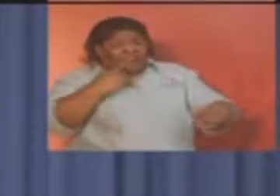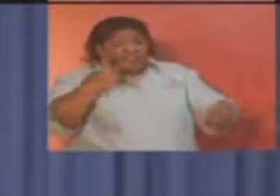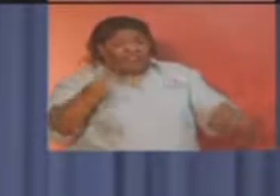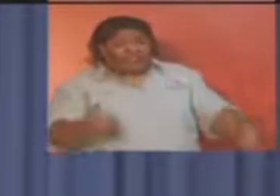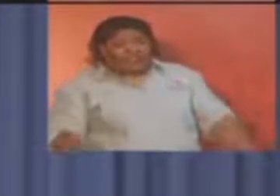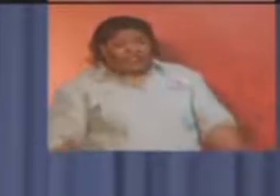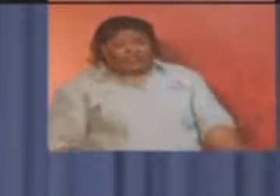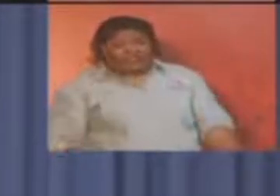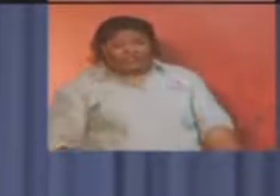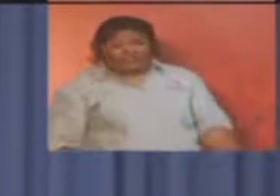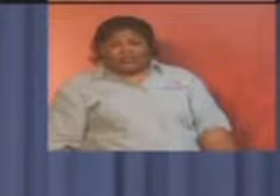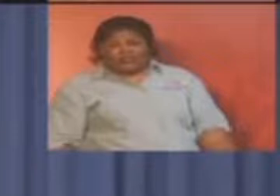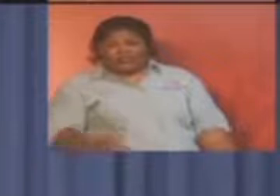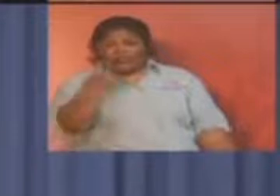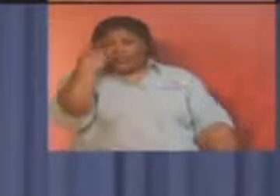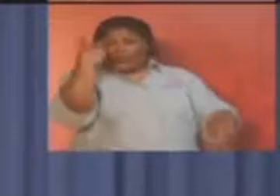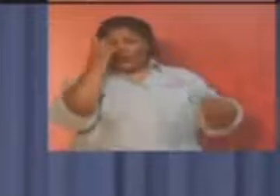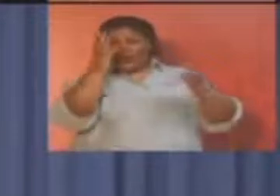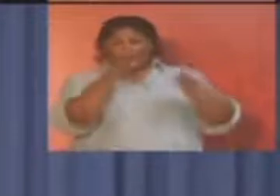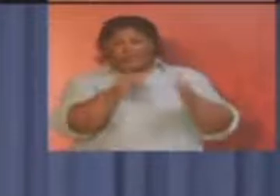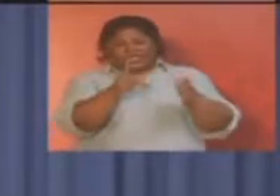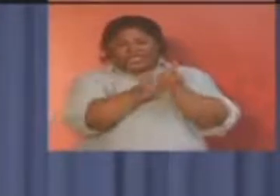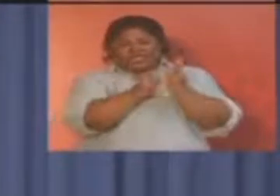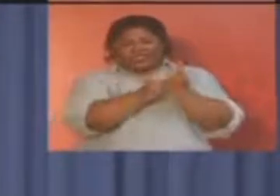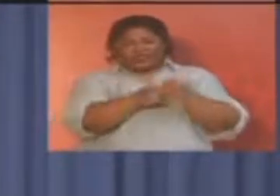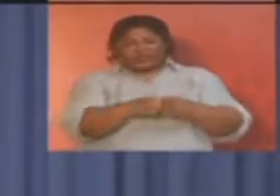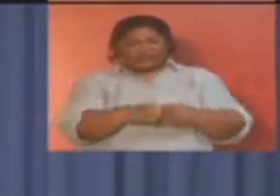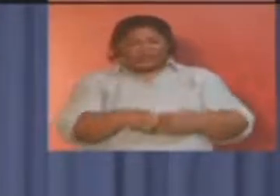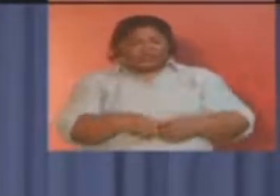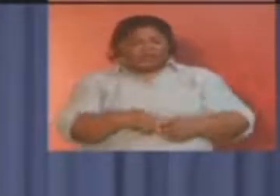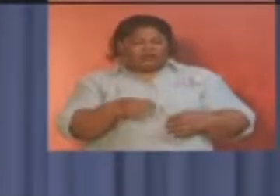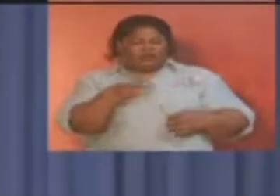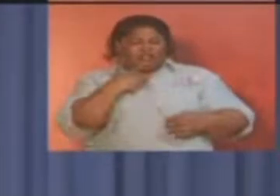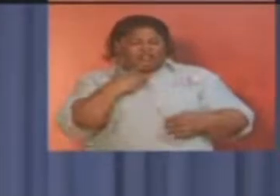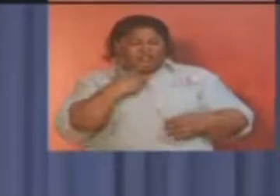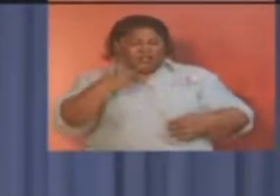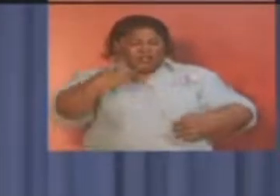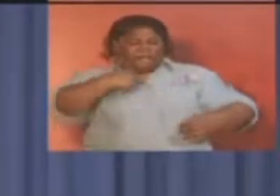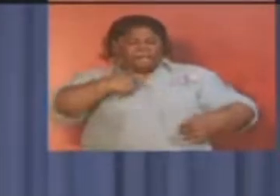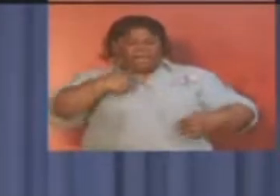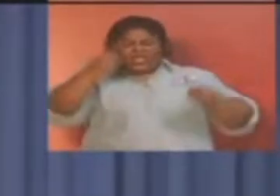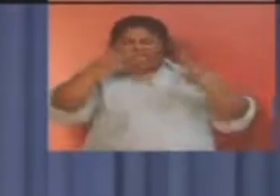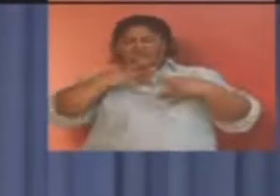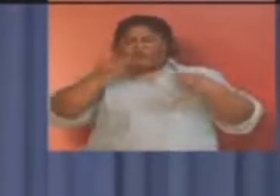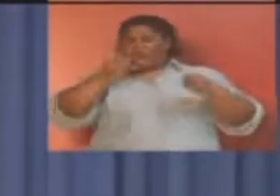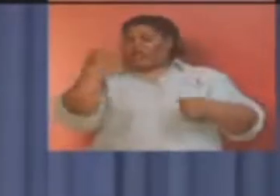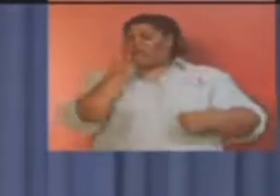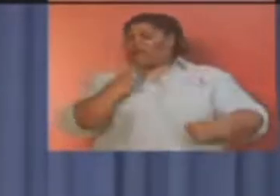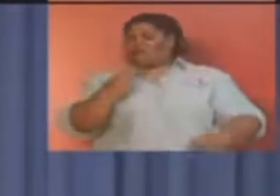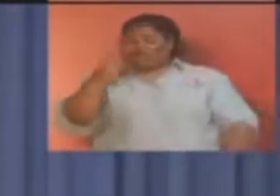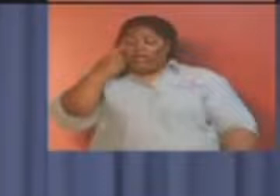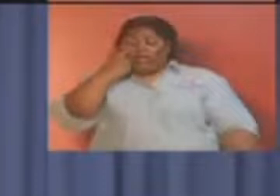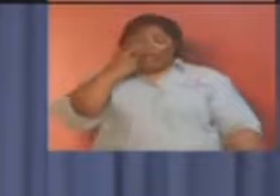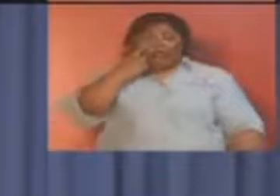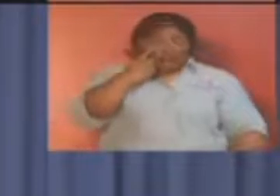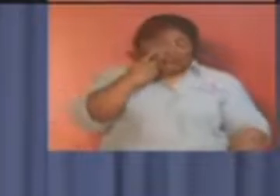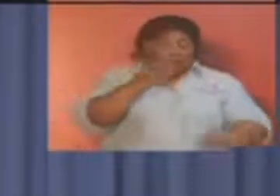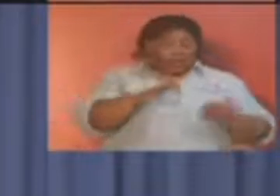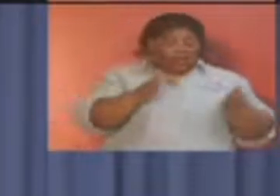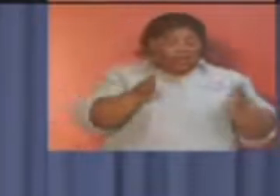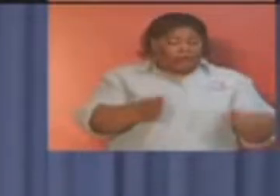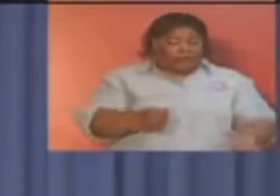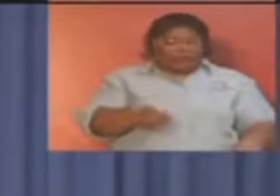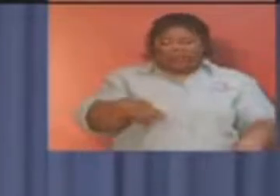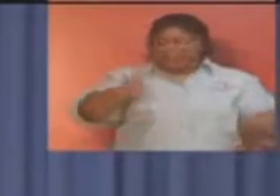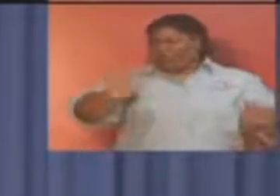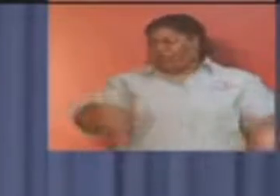person was reported in the papers today saying all they're getting is information and they ain't seeing the dead bodies. Now, with an attitude like